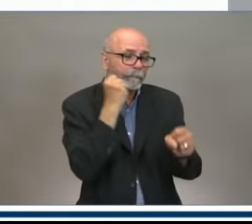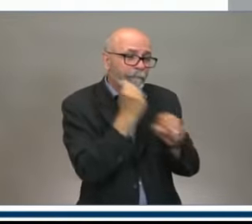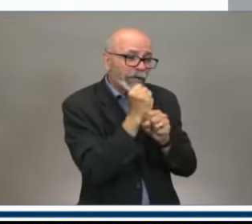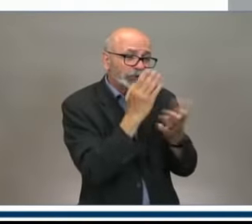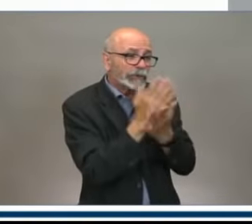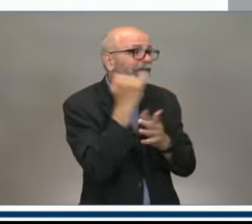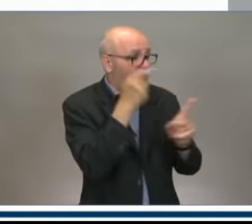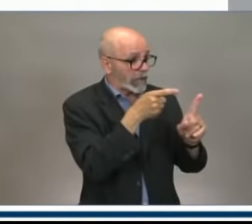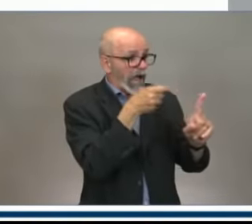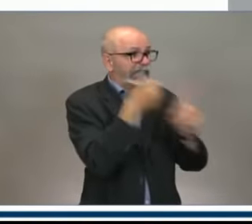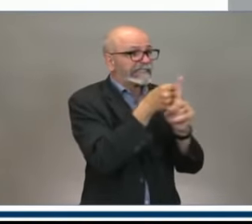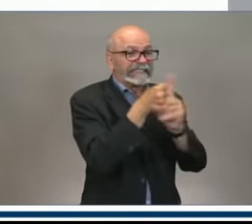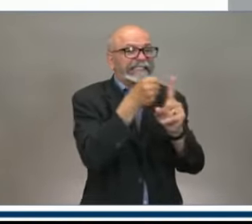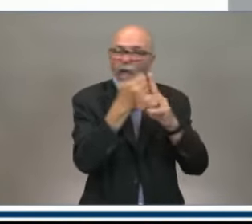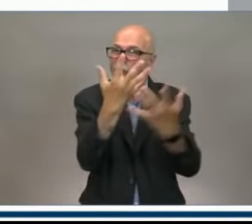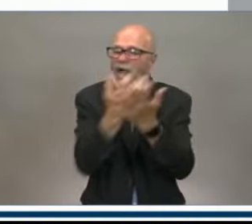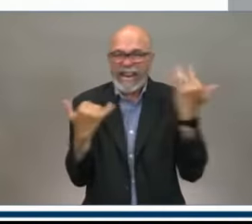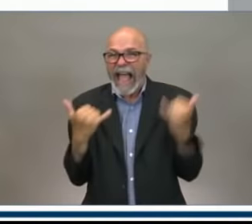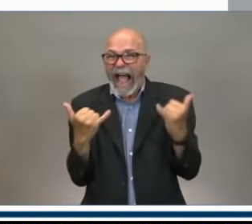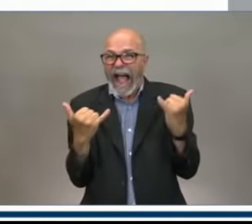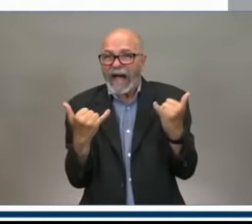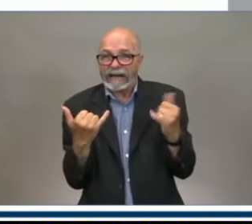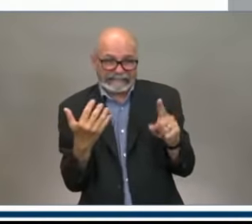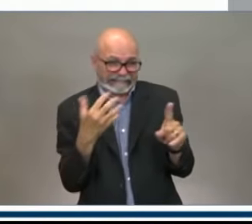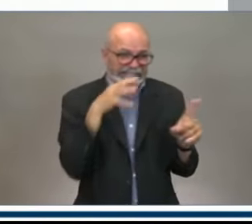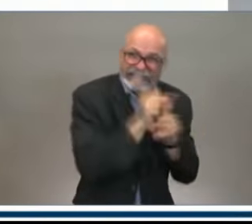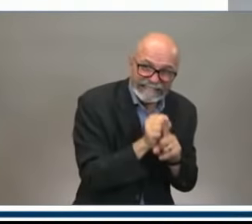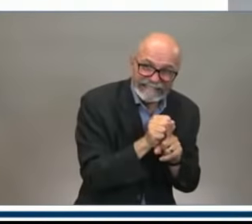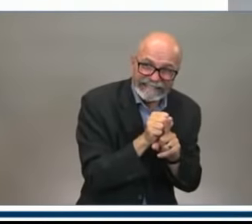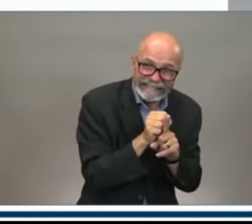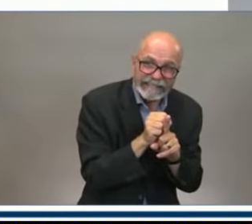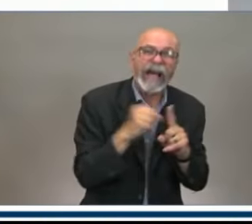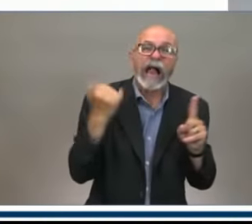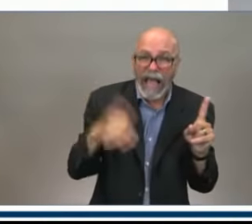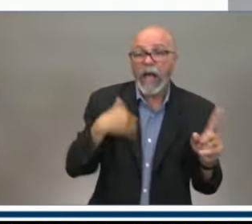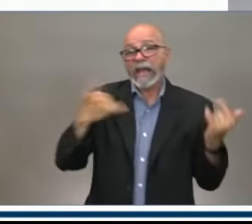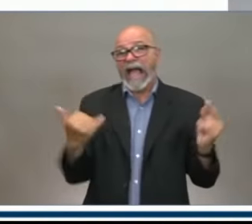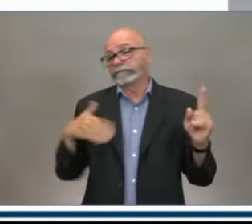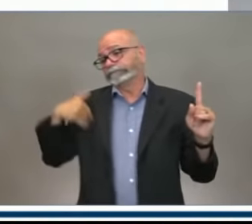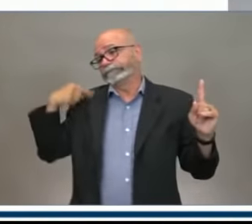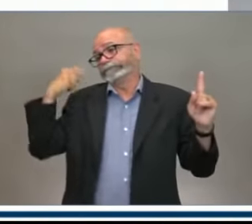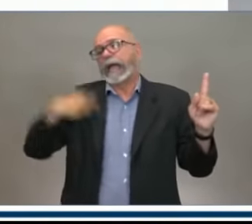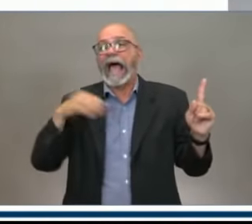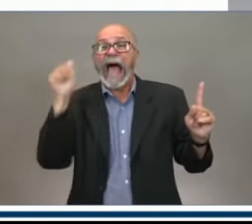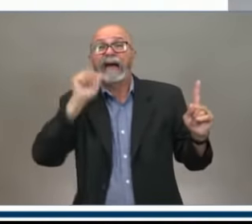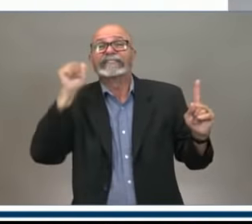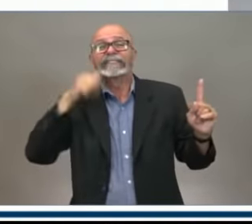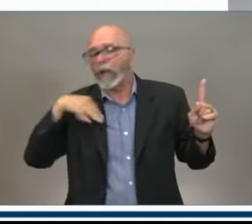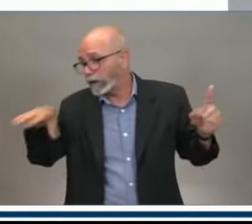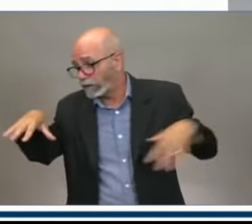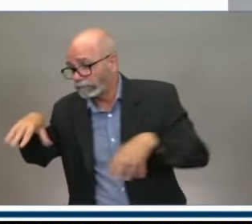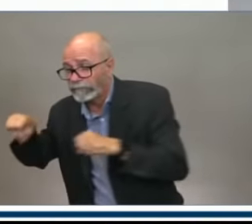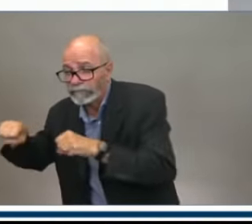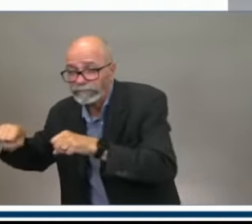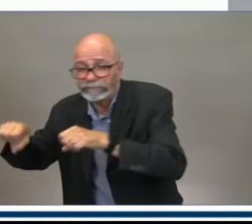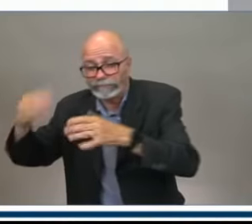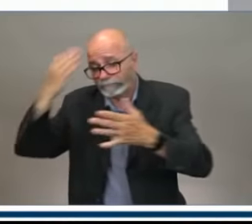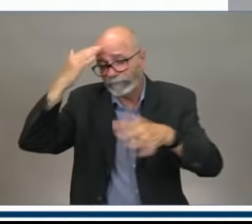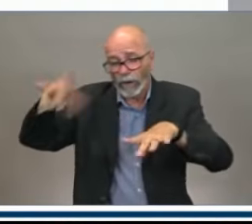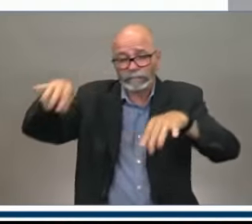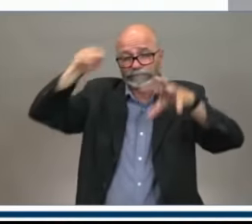with build on our experience and knowledge, we can have a much more nuanced and targeted kind of approach to limit the